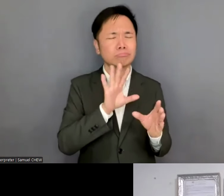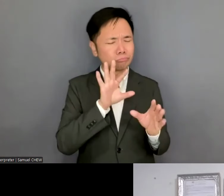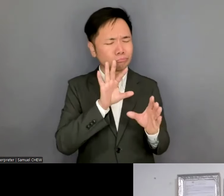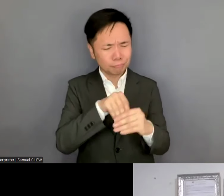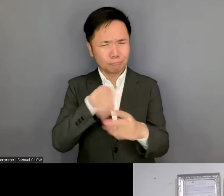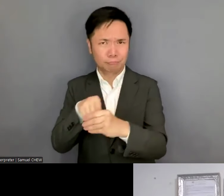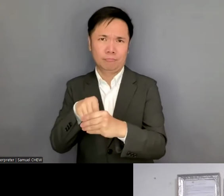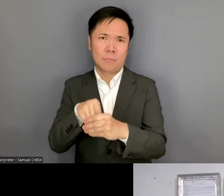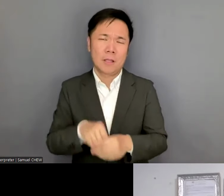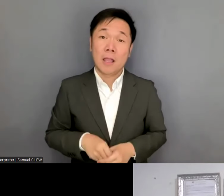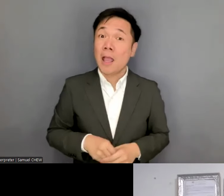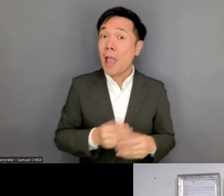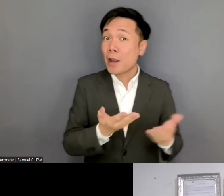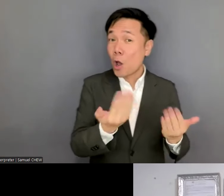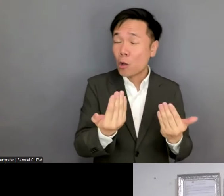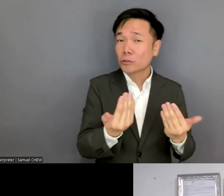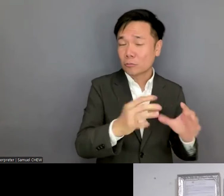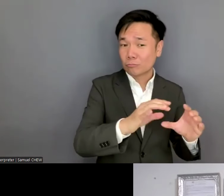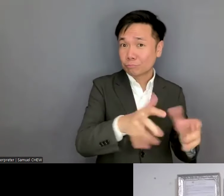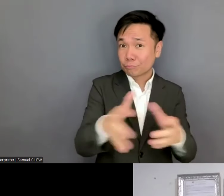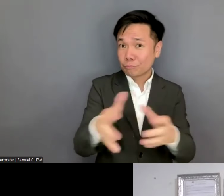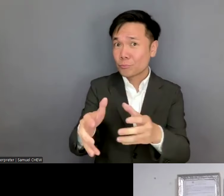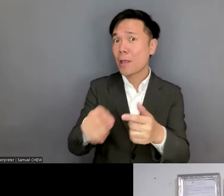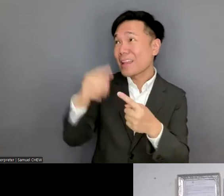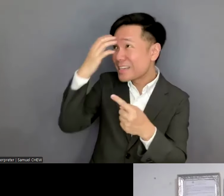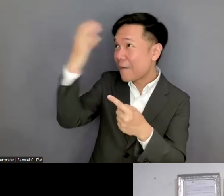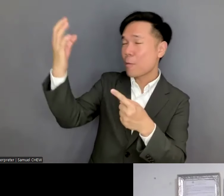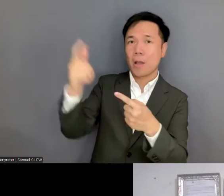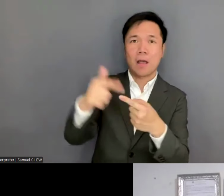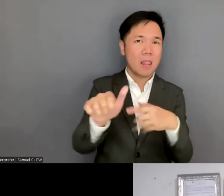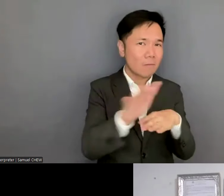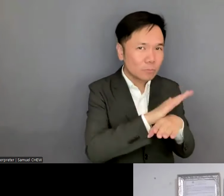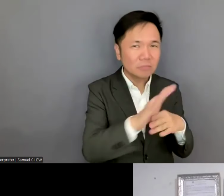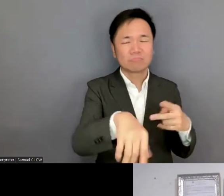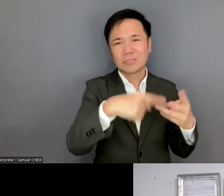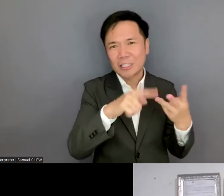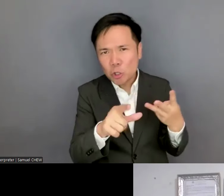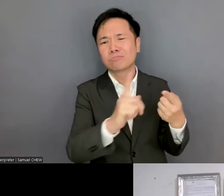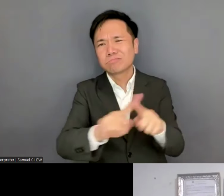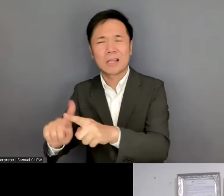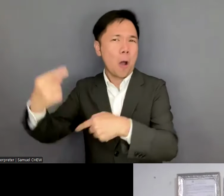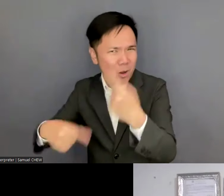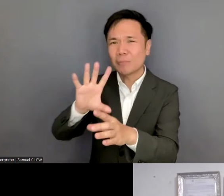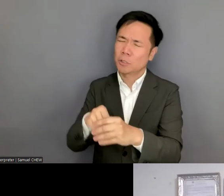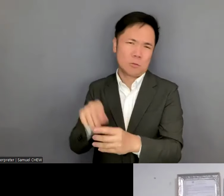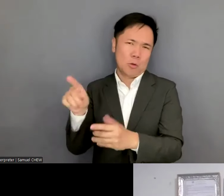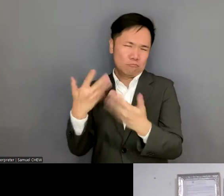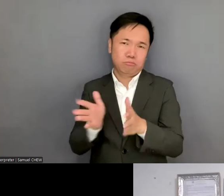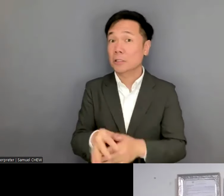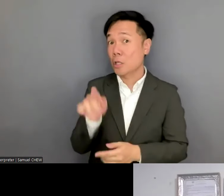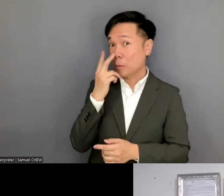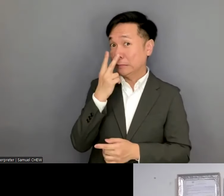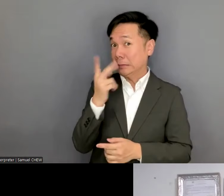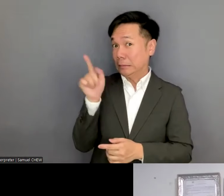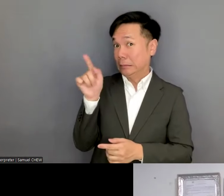expect from stakeholders and our governments when it comes to civic participation and political participation. I